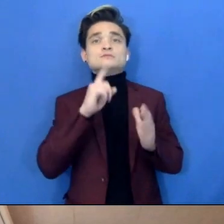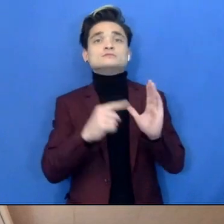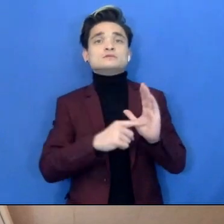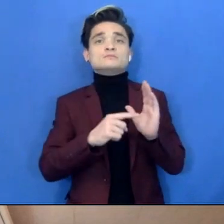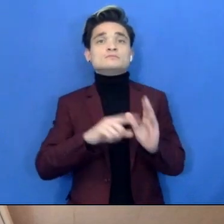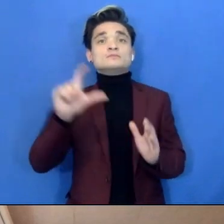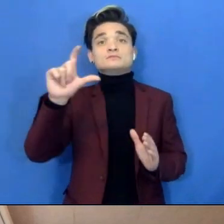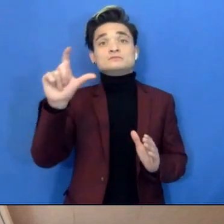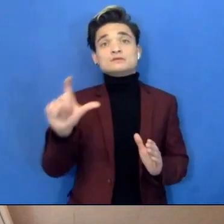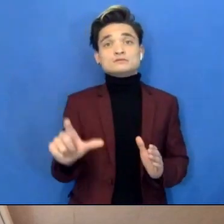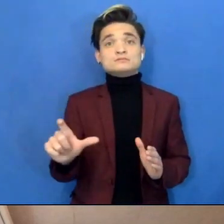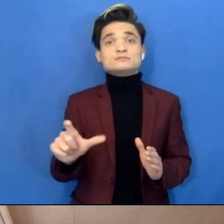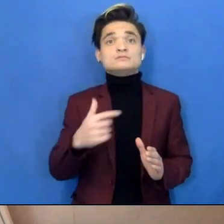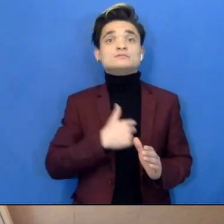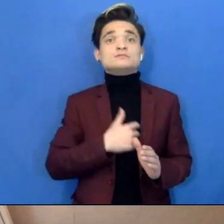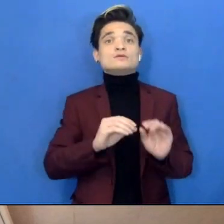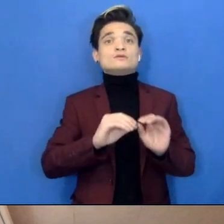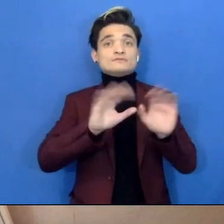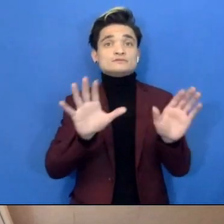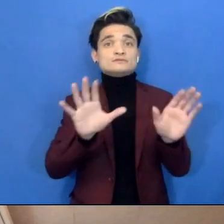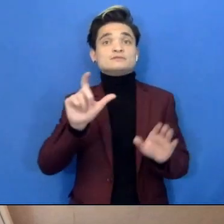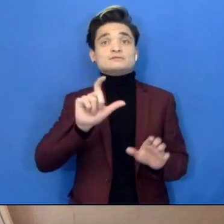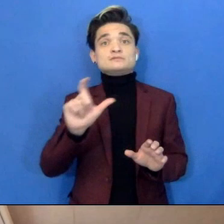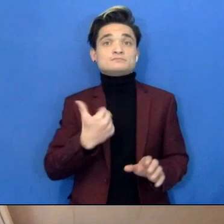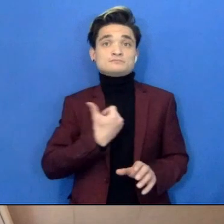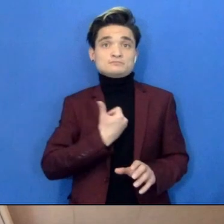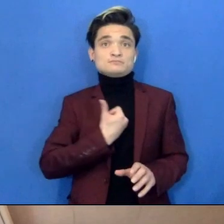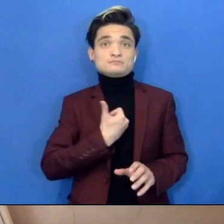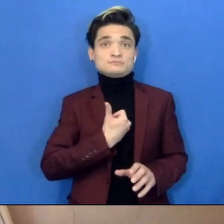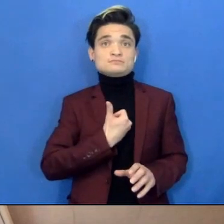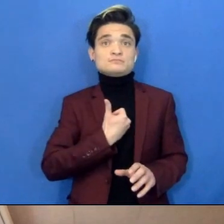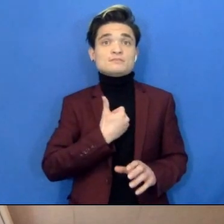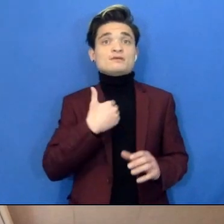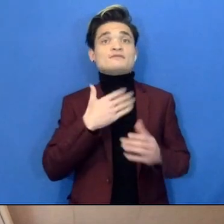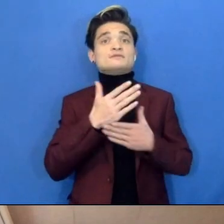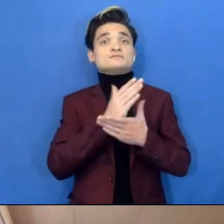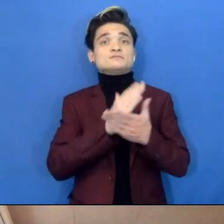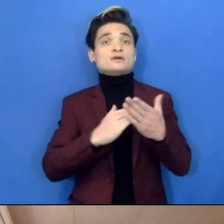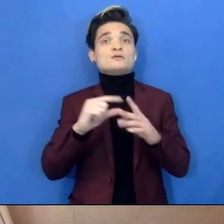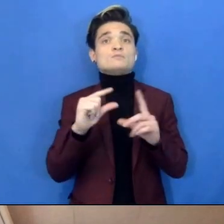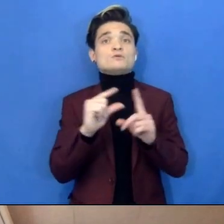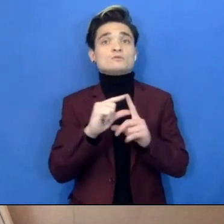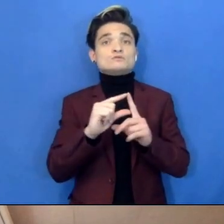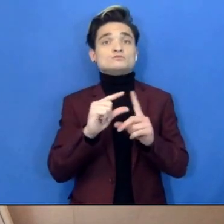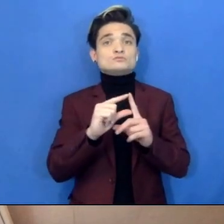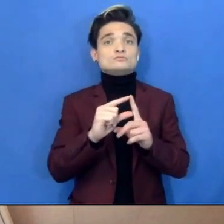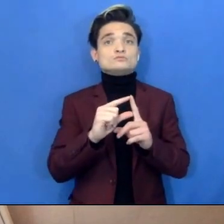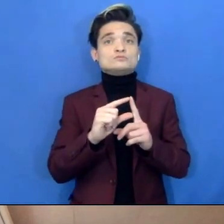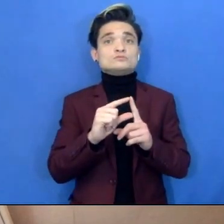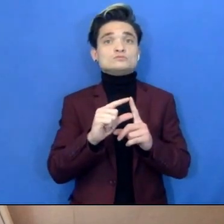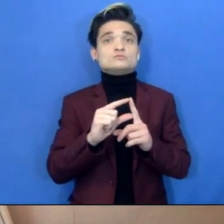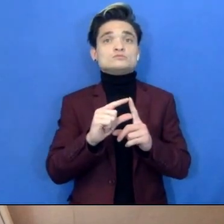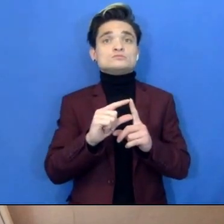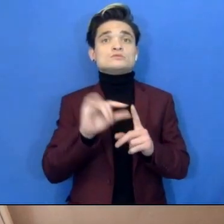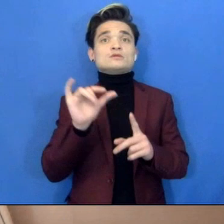Italian, so we have some words, for example, the words for captain and the word for